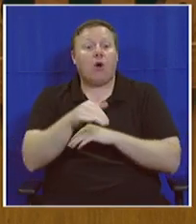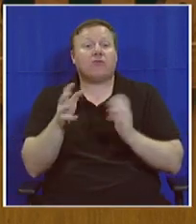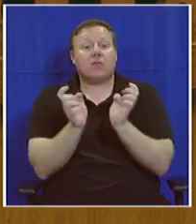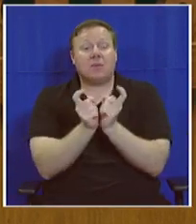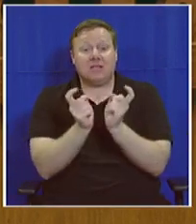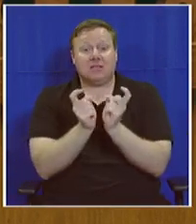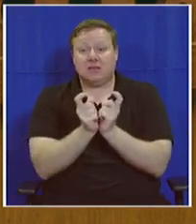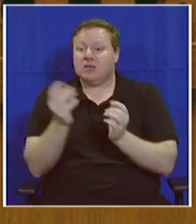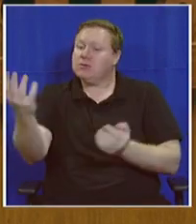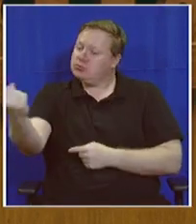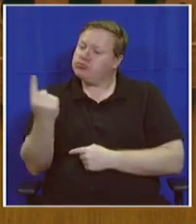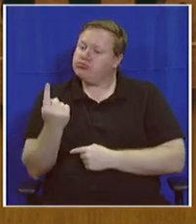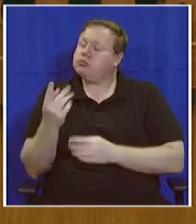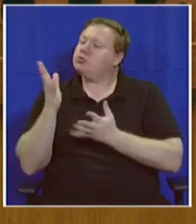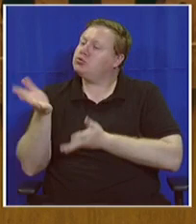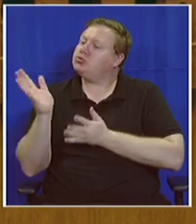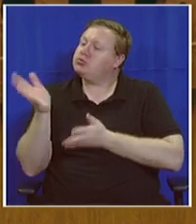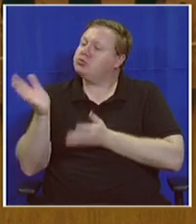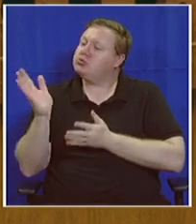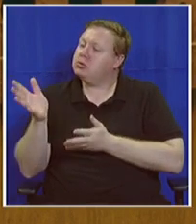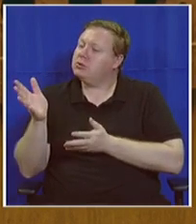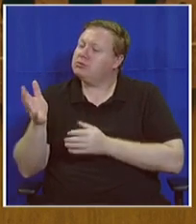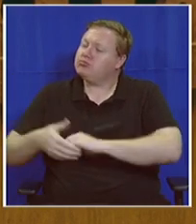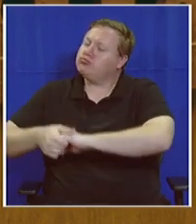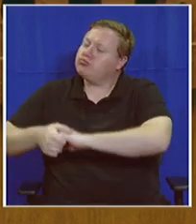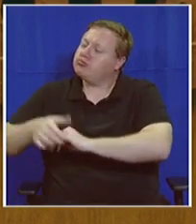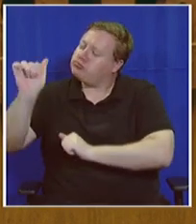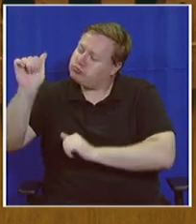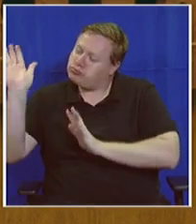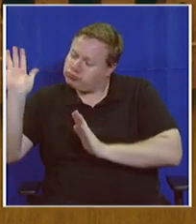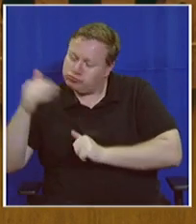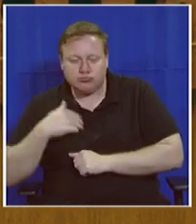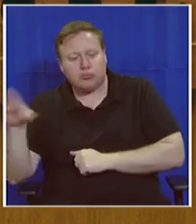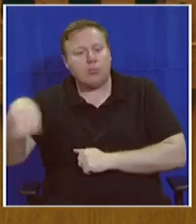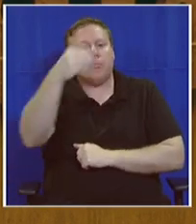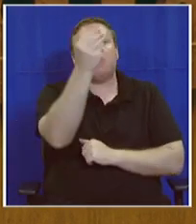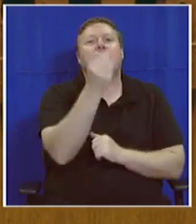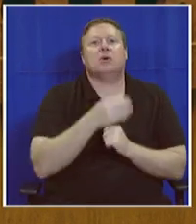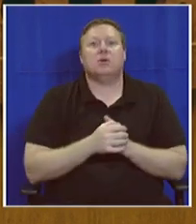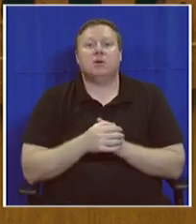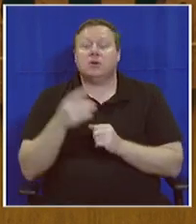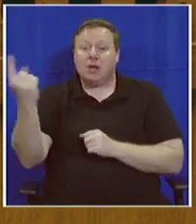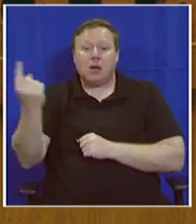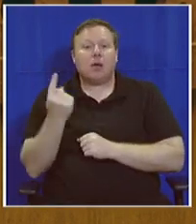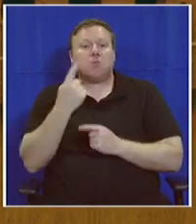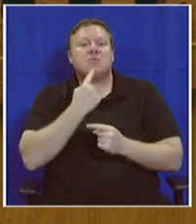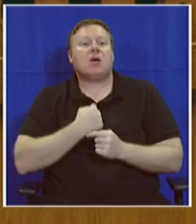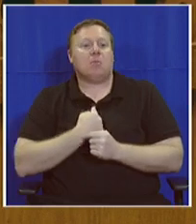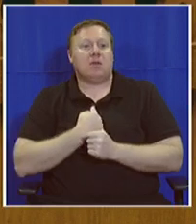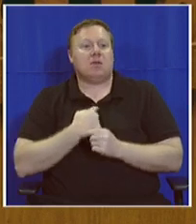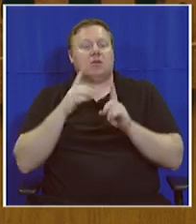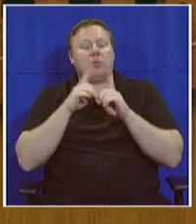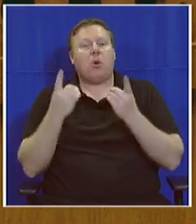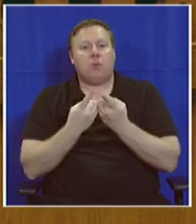to me and we chatted briefly before parting on very amicable terms. She had come to give me her word that the Department of